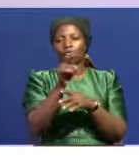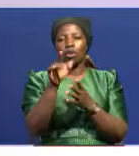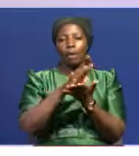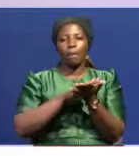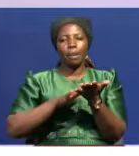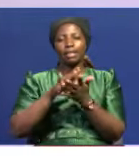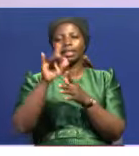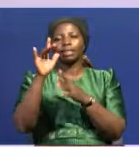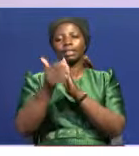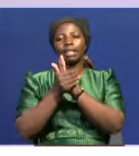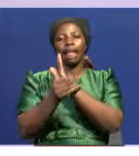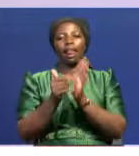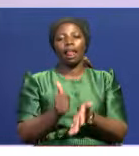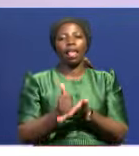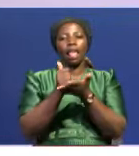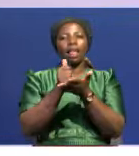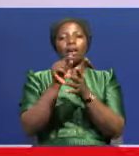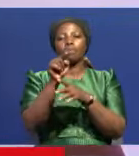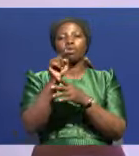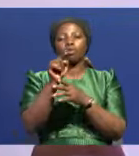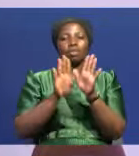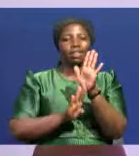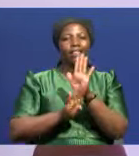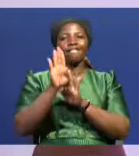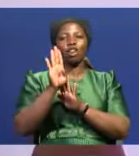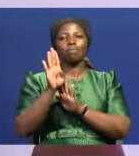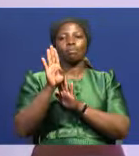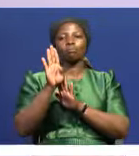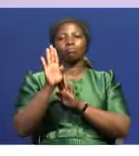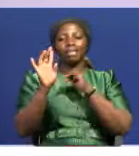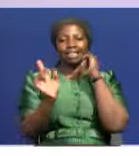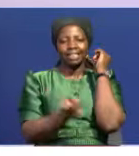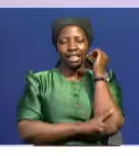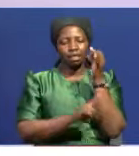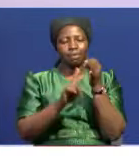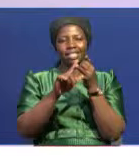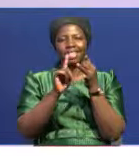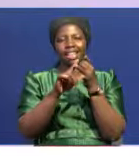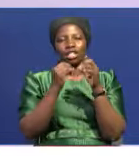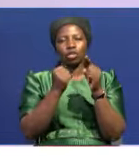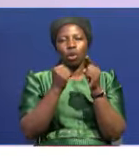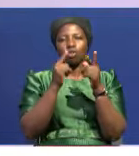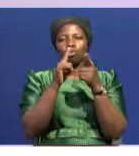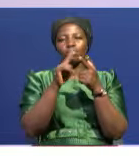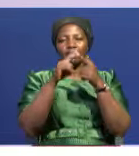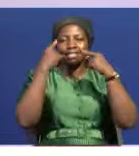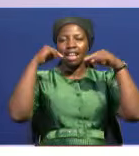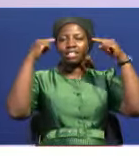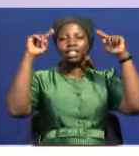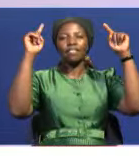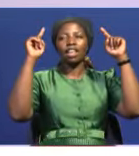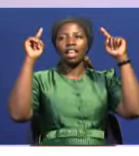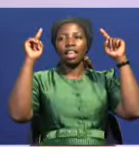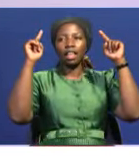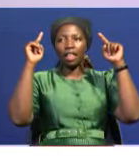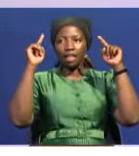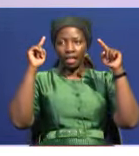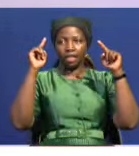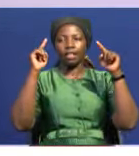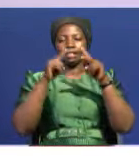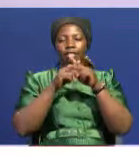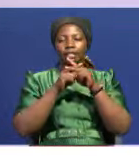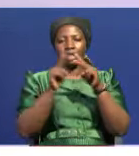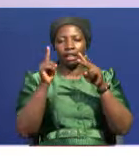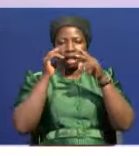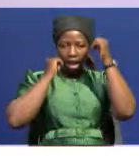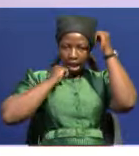helped you to develop the temperament, discipline, and fortitude to successfully embark on a military